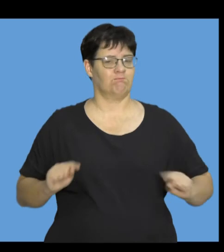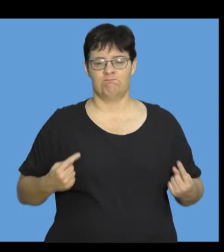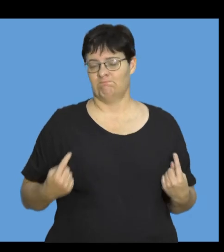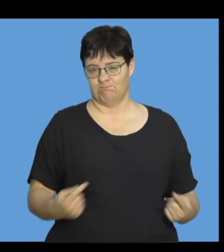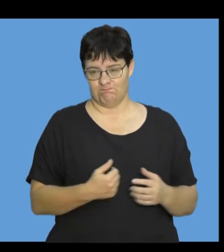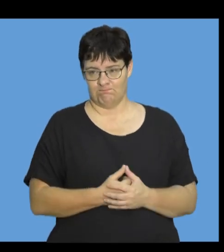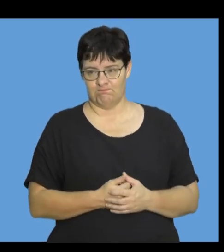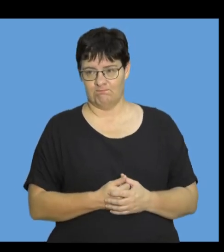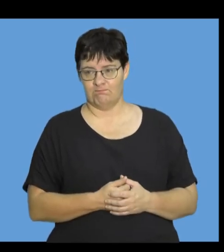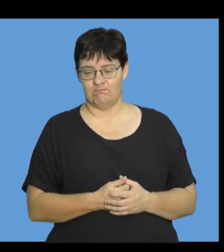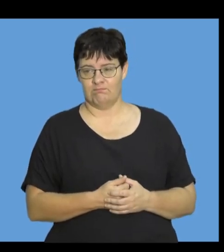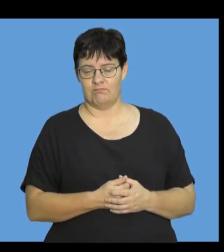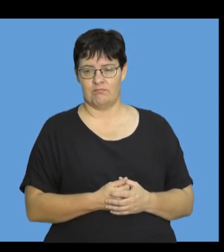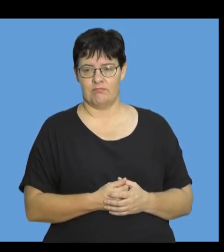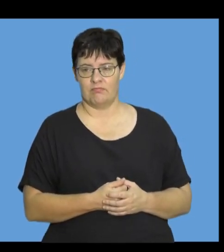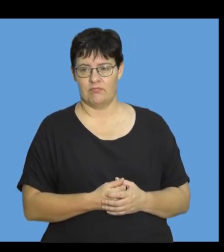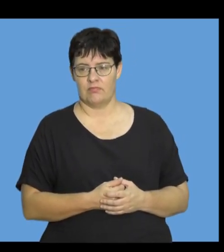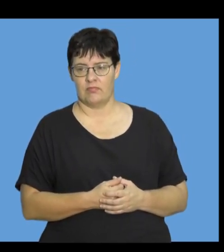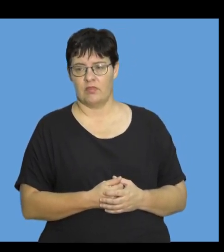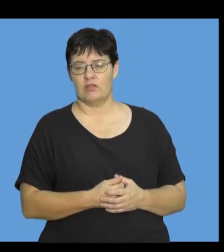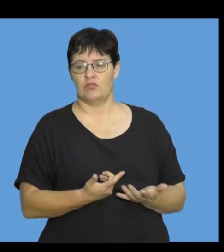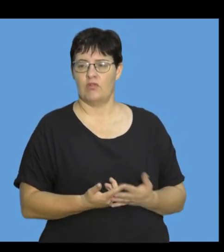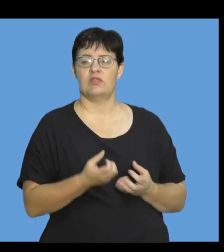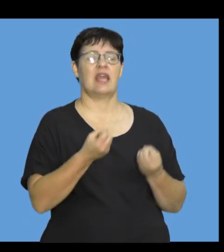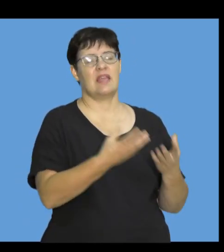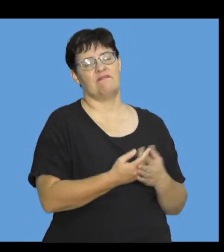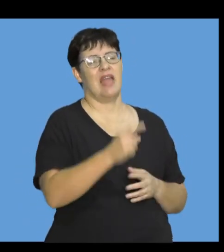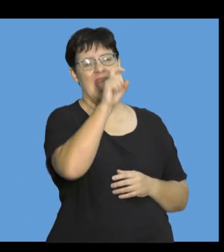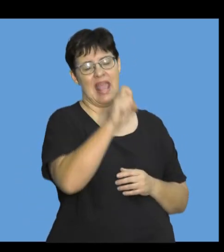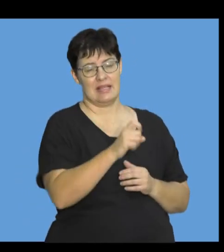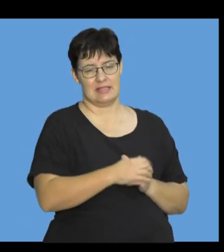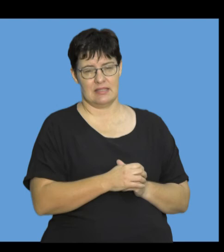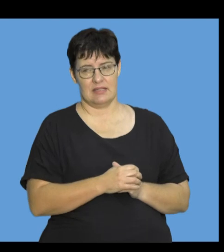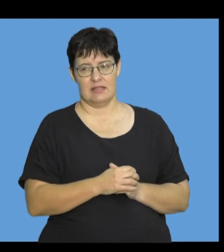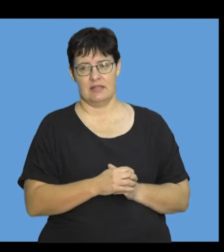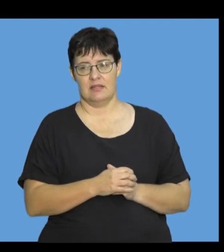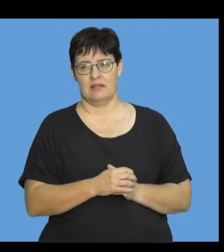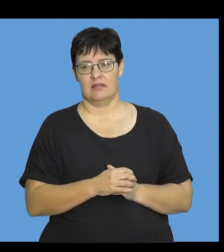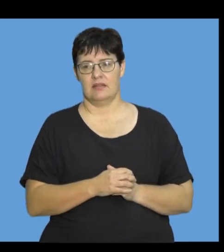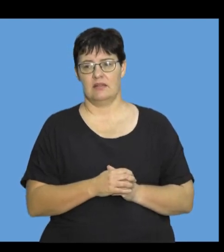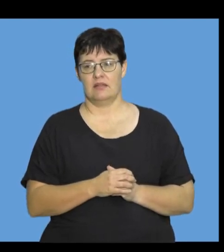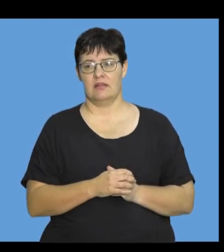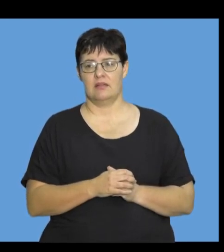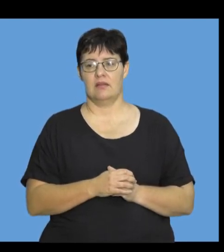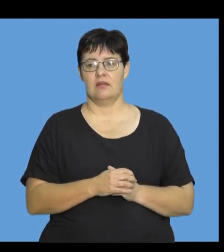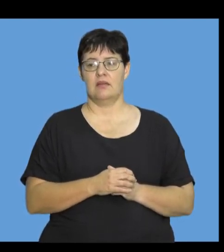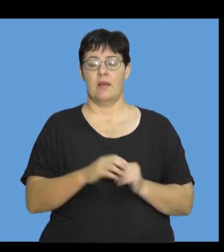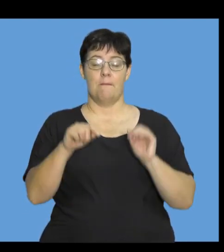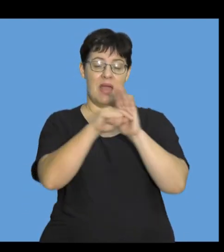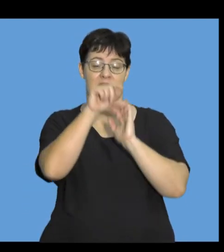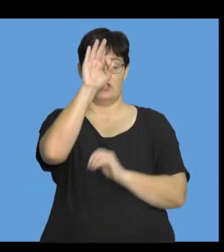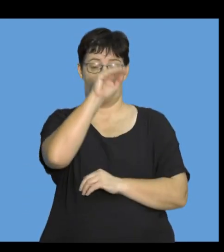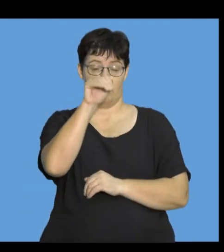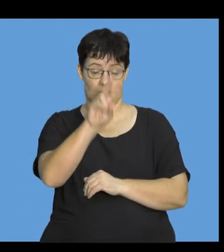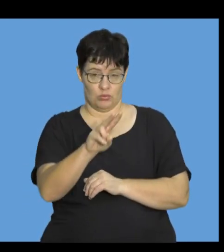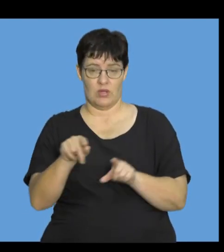do anything there, right? But let me make it in terms of x. So if I give you x to the exponent of negative 3